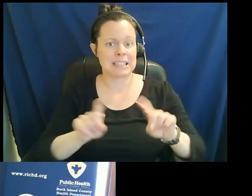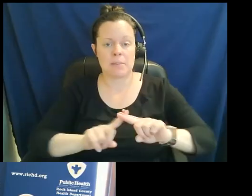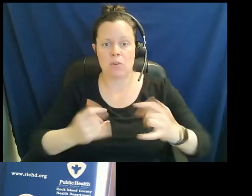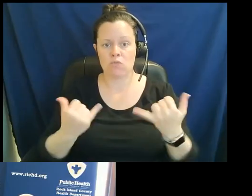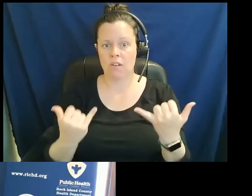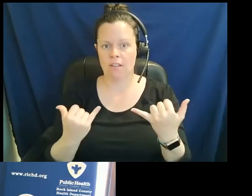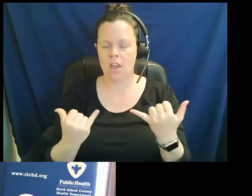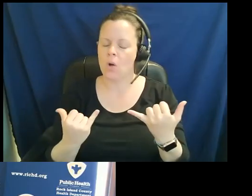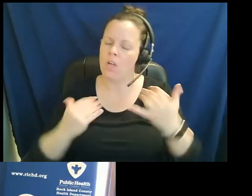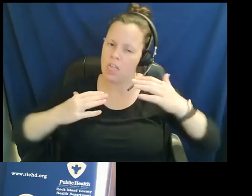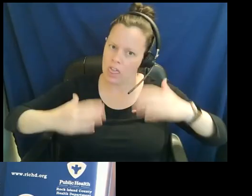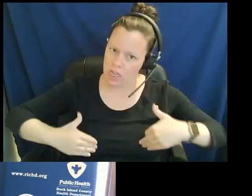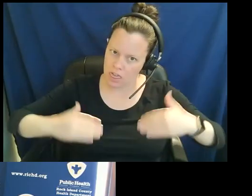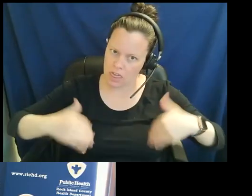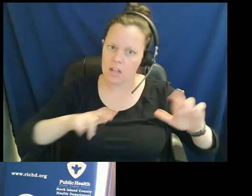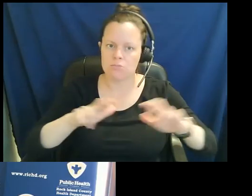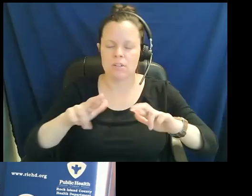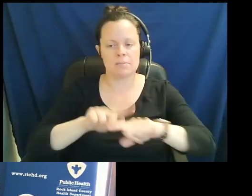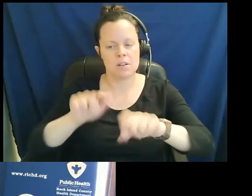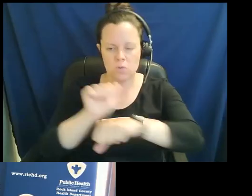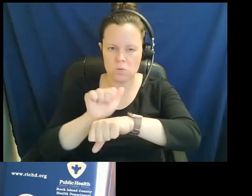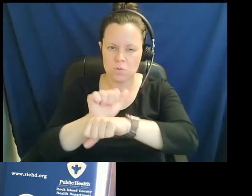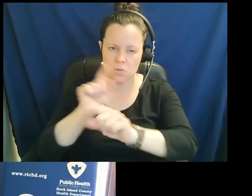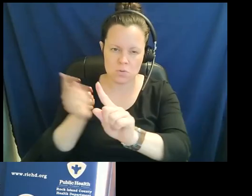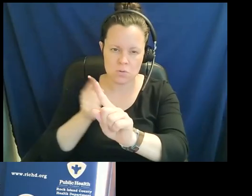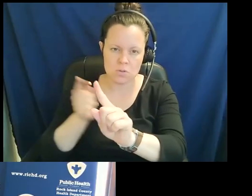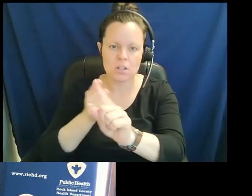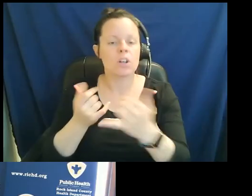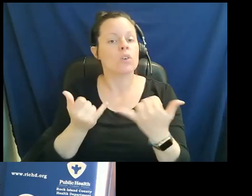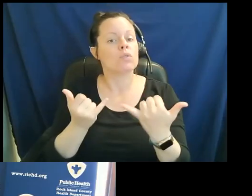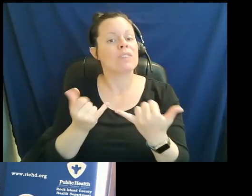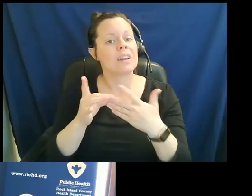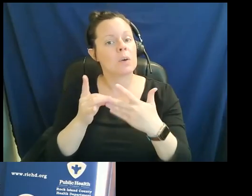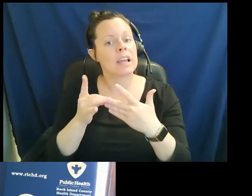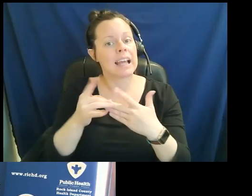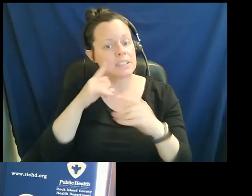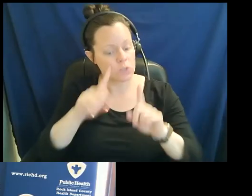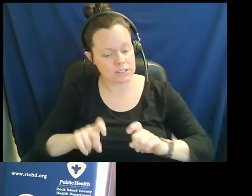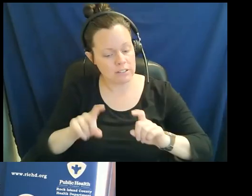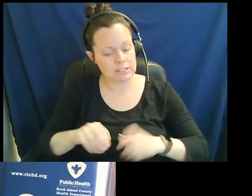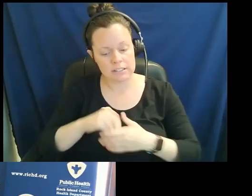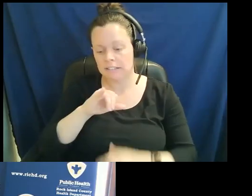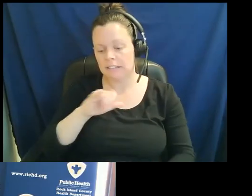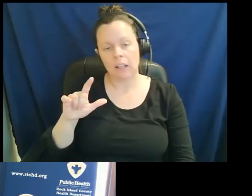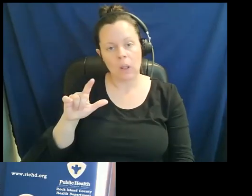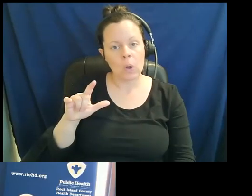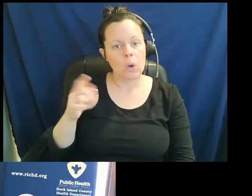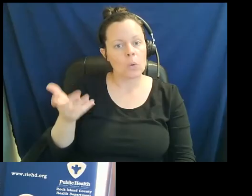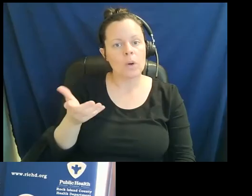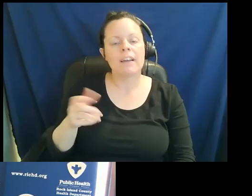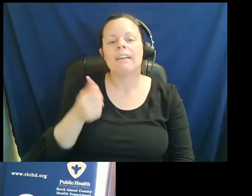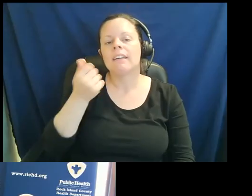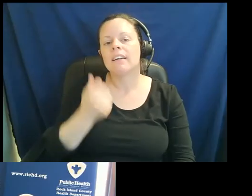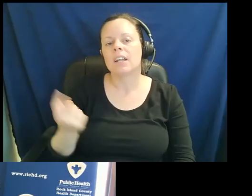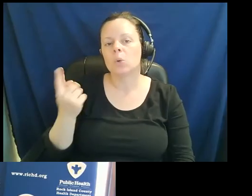not quite there, but we are working hard on that. And the current guidance for testing in Illinois is anyone that